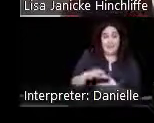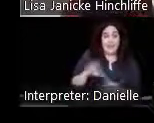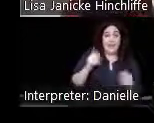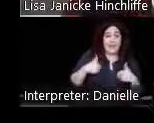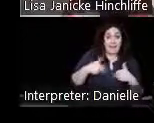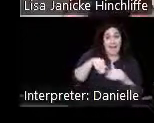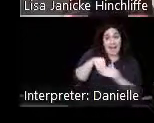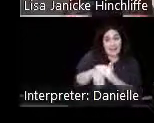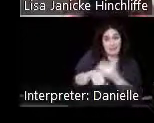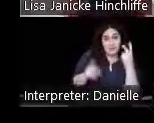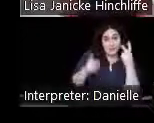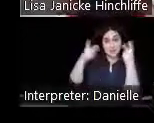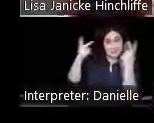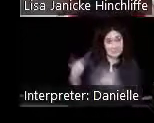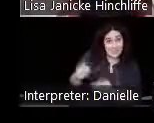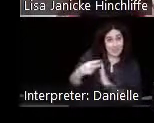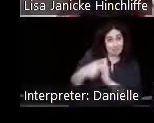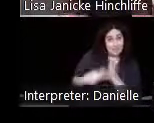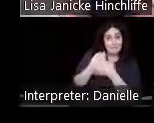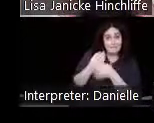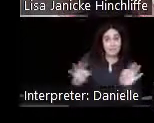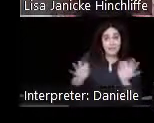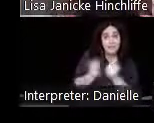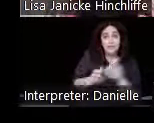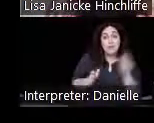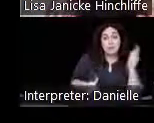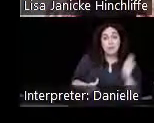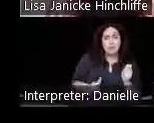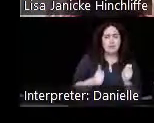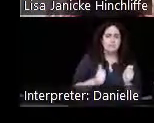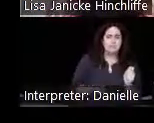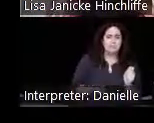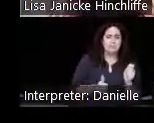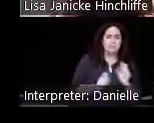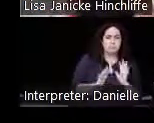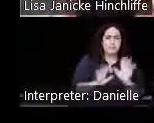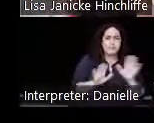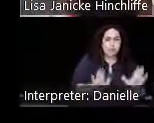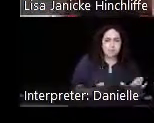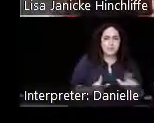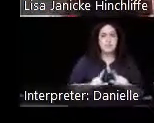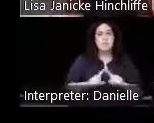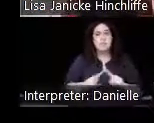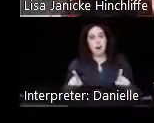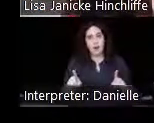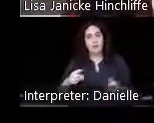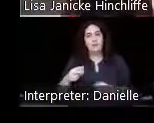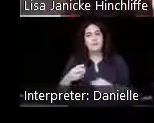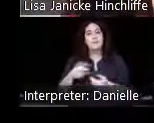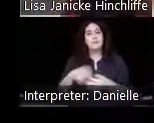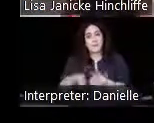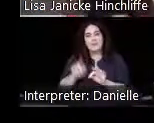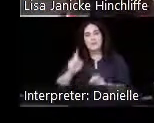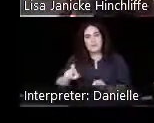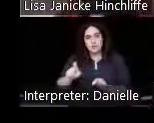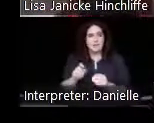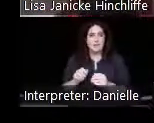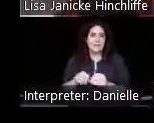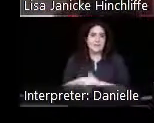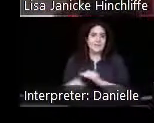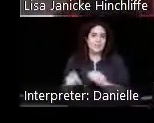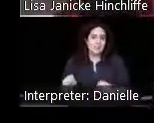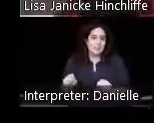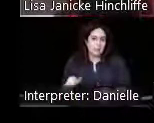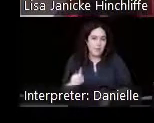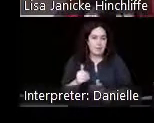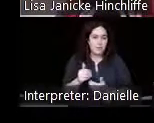framing for you because it impacts, obviously, the way we then went about this research, which was what that driving thing. So our